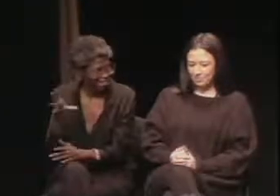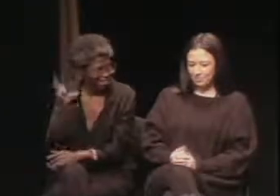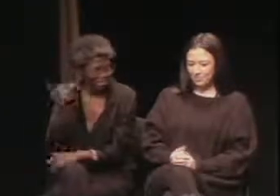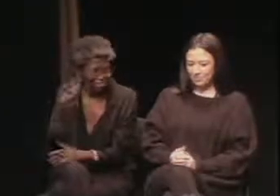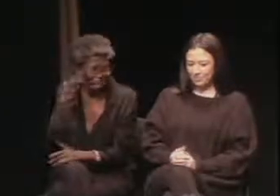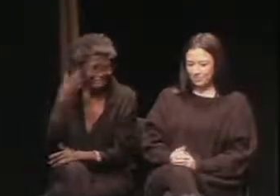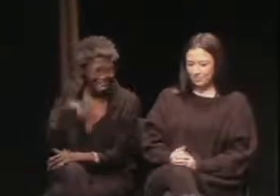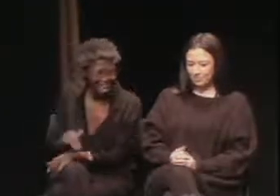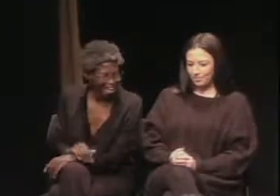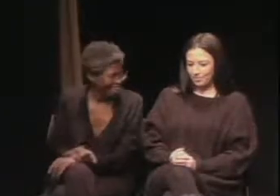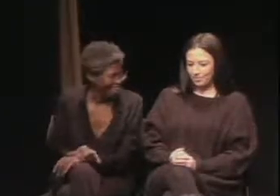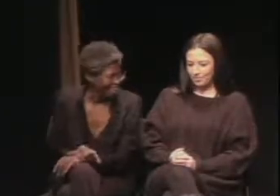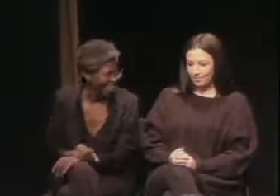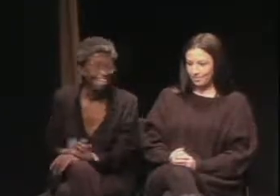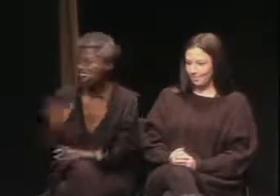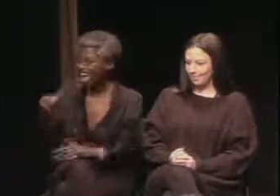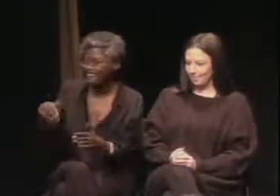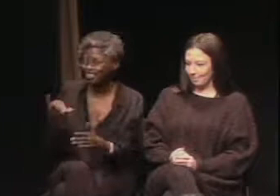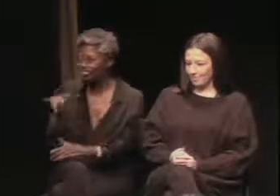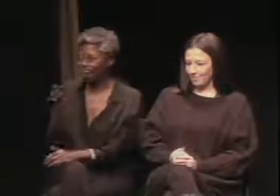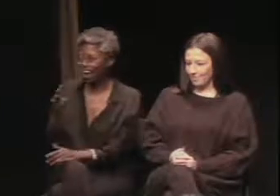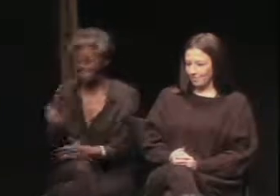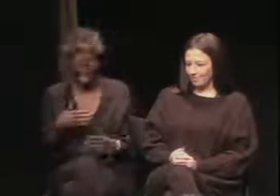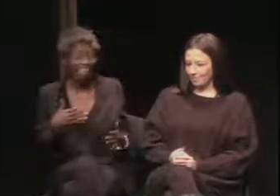know, an experience? That's joy, that's cardio.